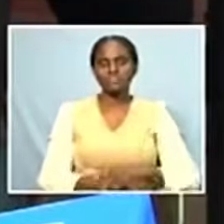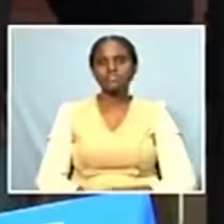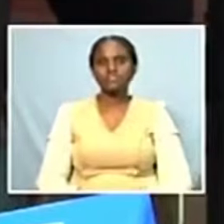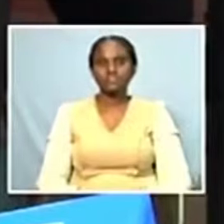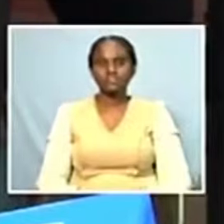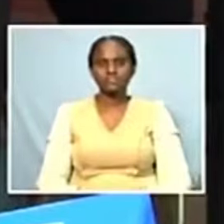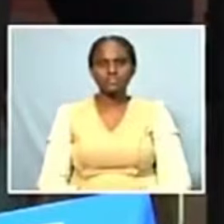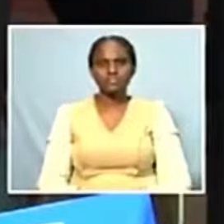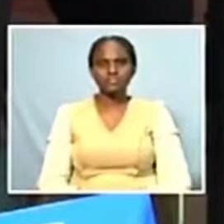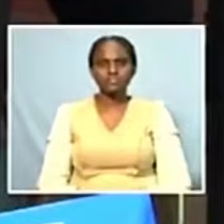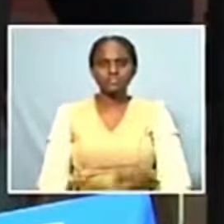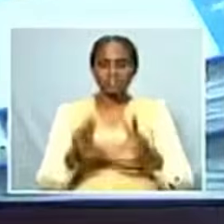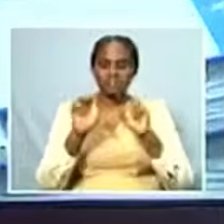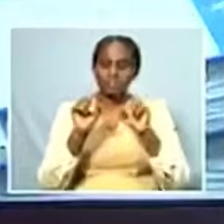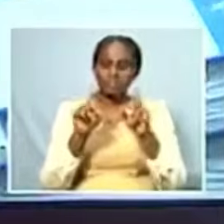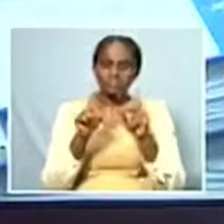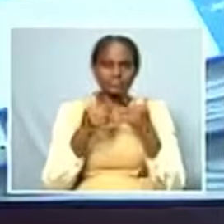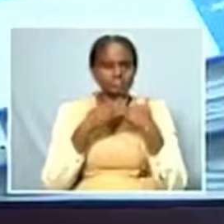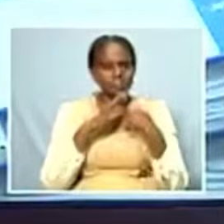Okay.